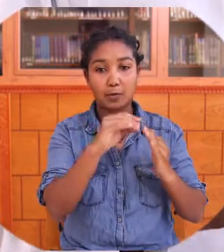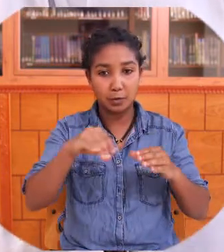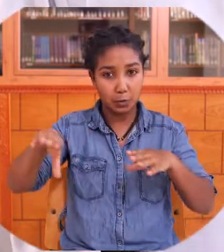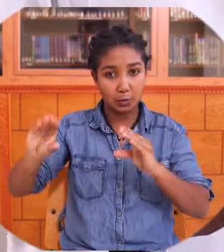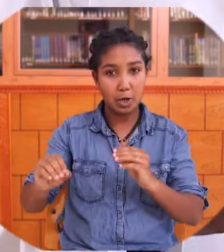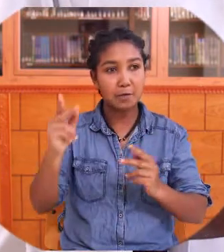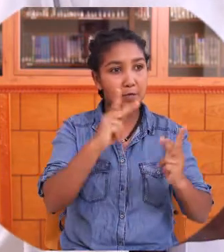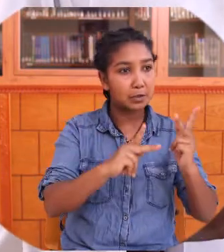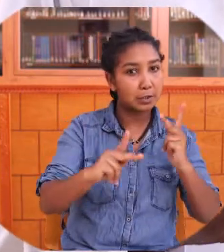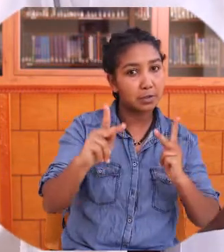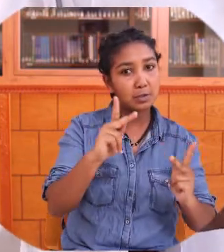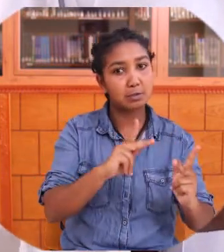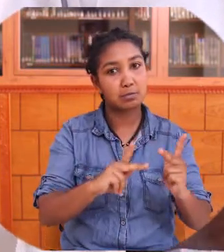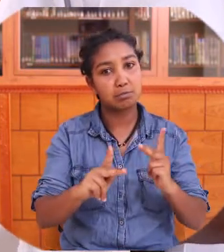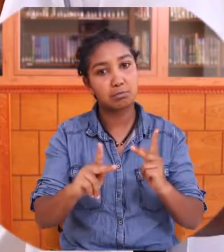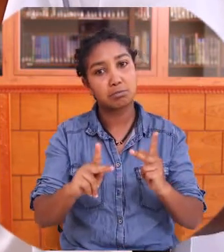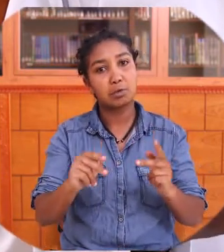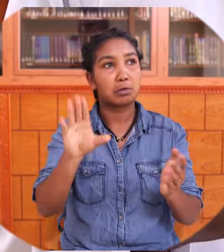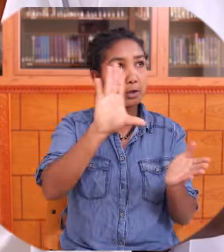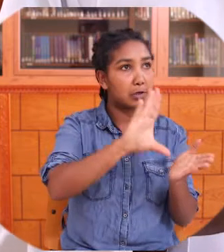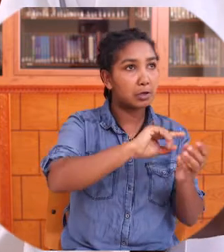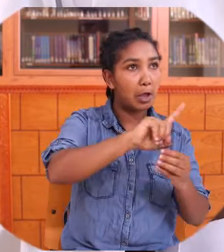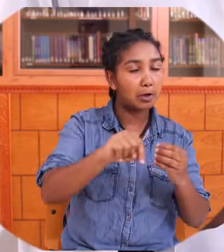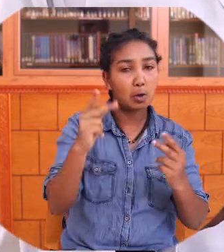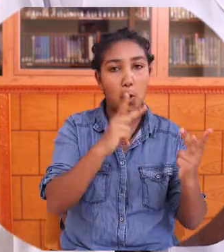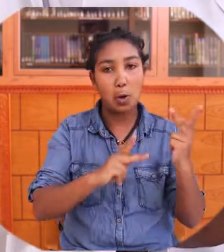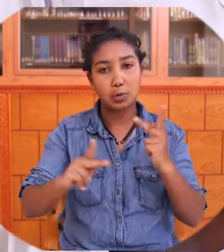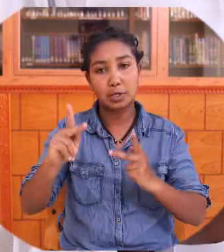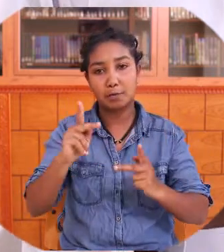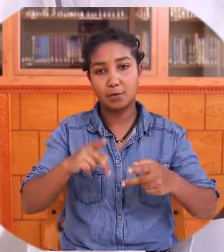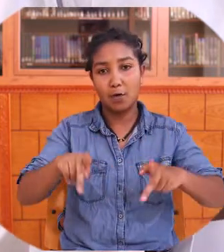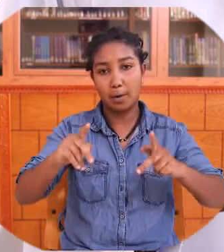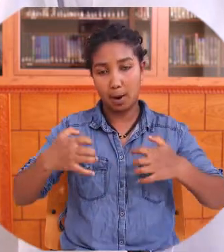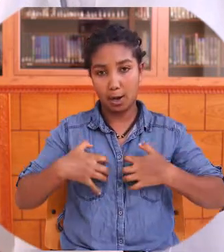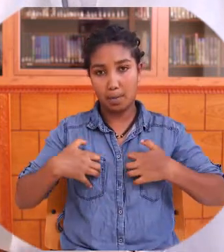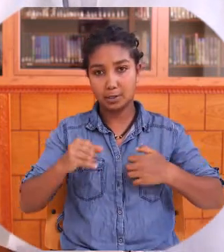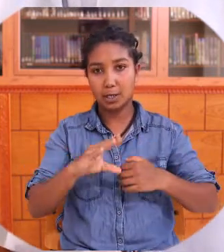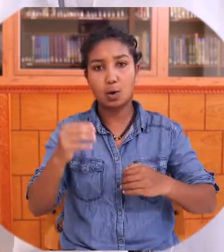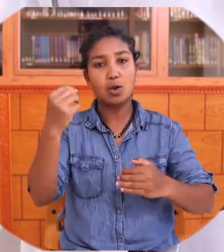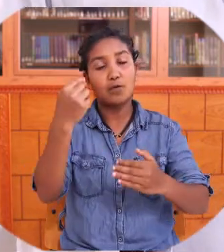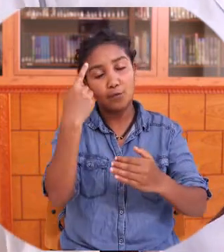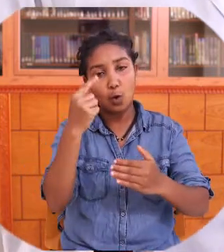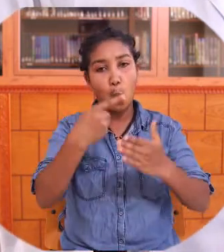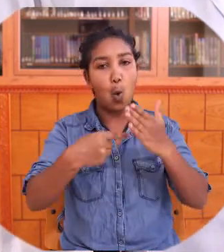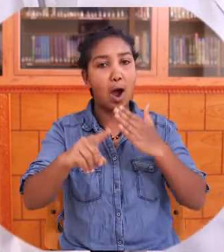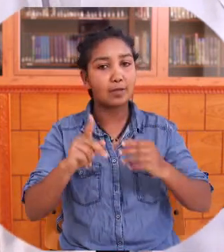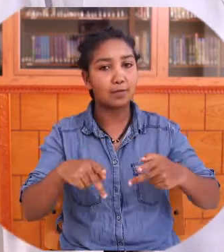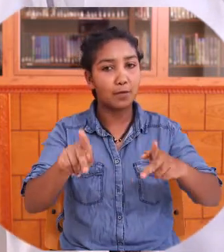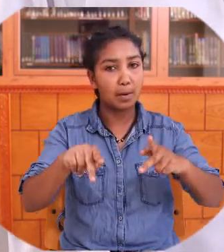are visited so far countryside and observed some farm animals and for what purposes the farmers